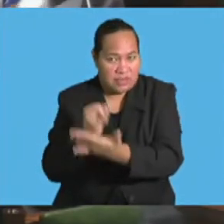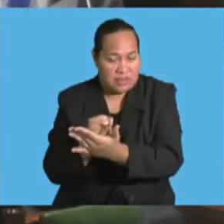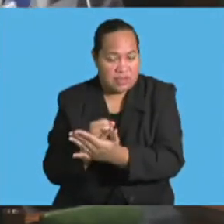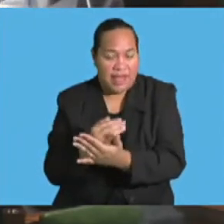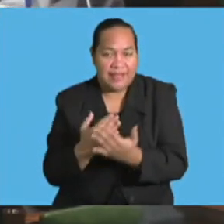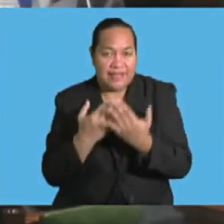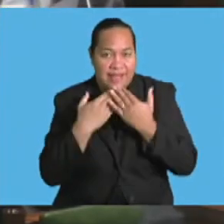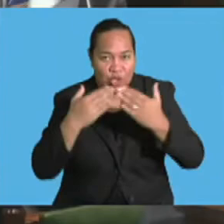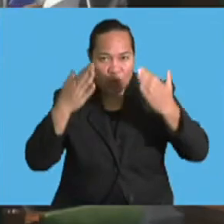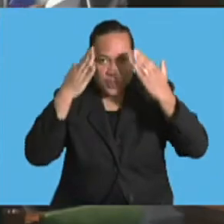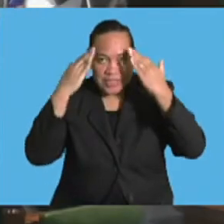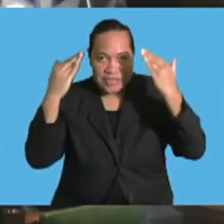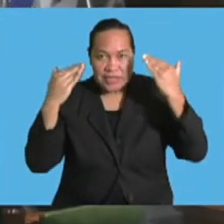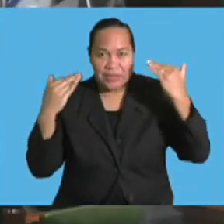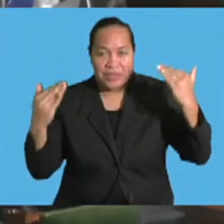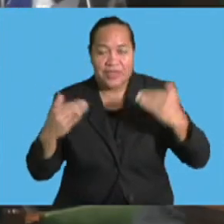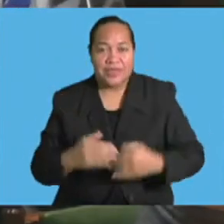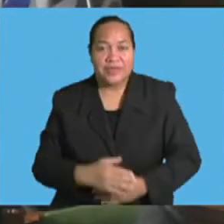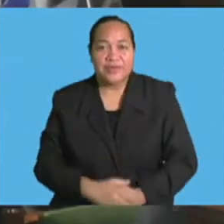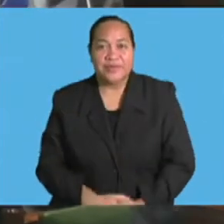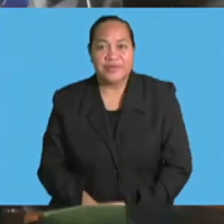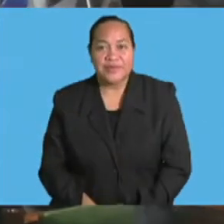Mr. Speaker.